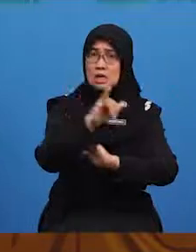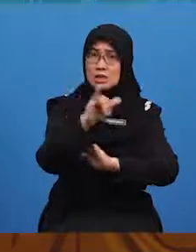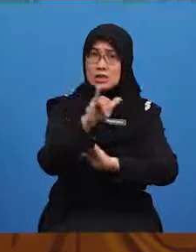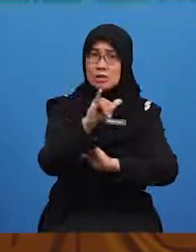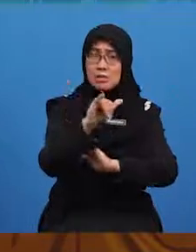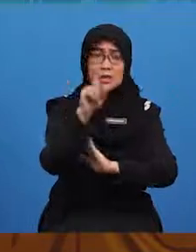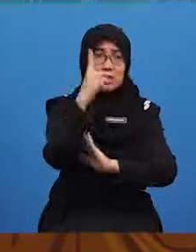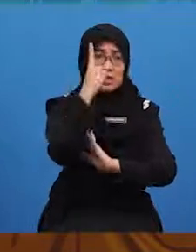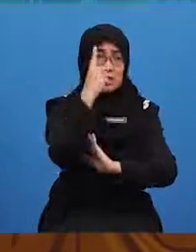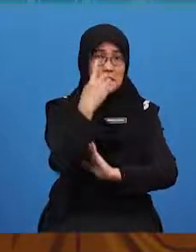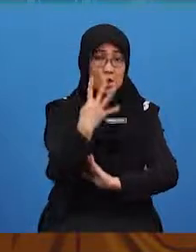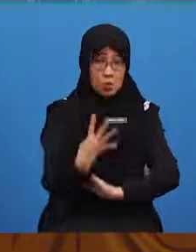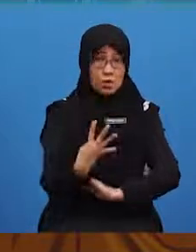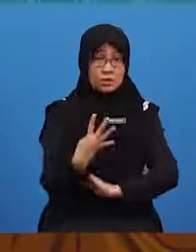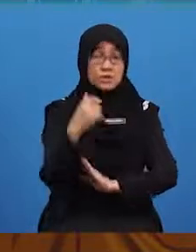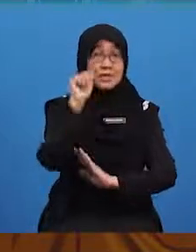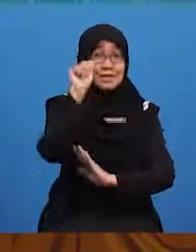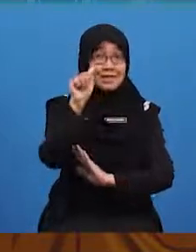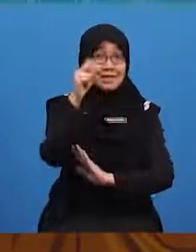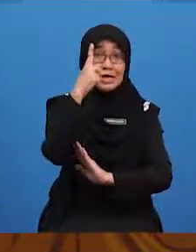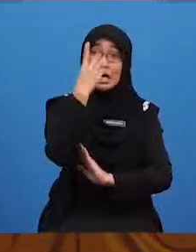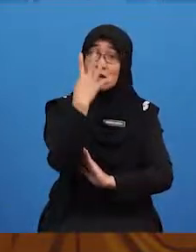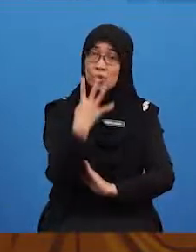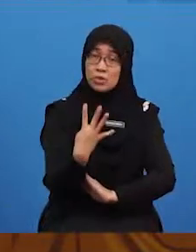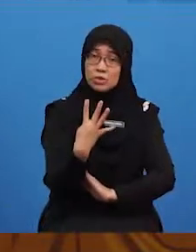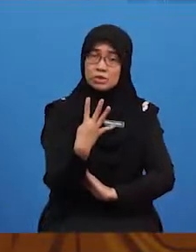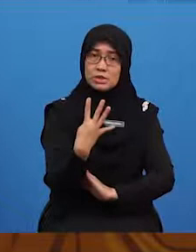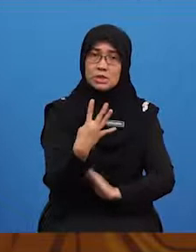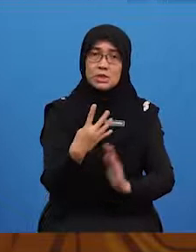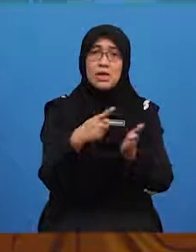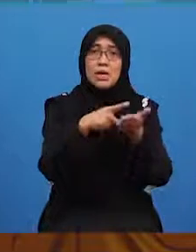minutes, or we can also call a quarter.